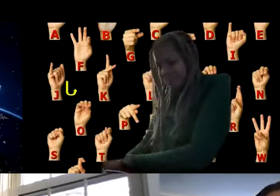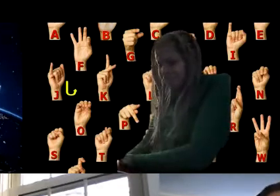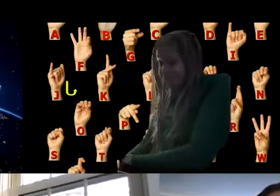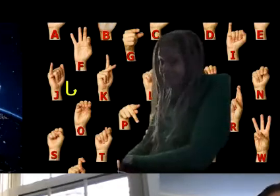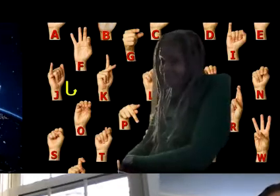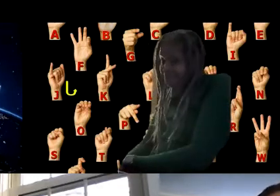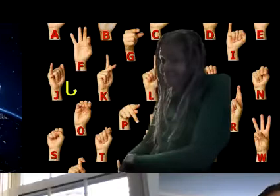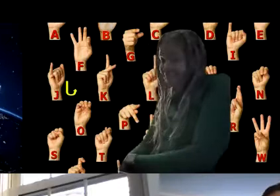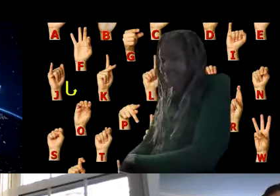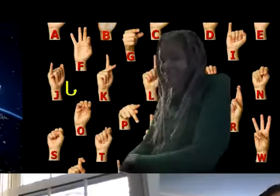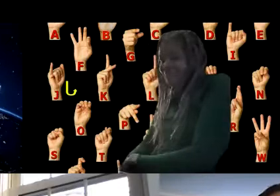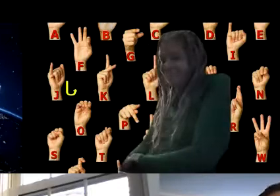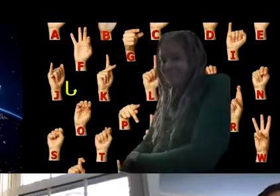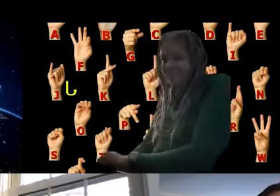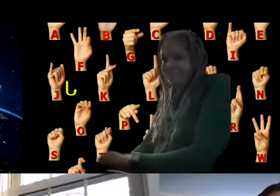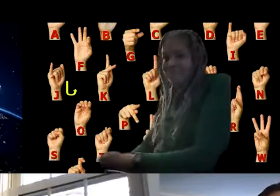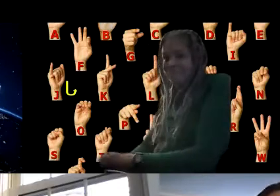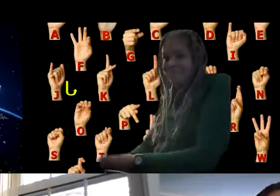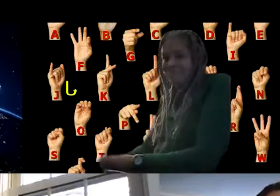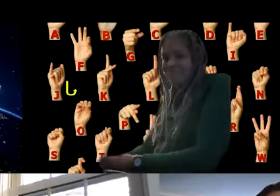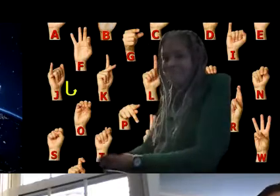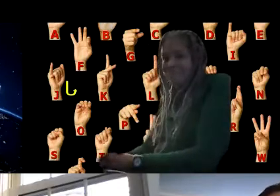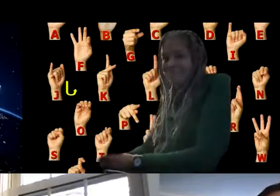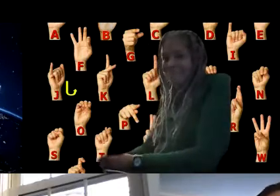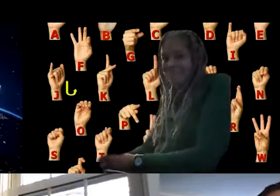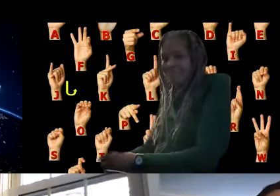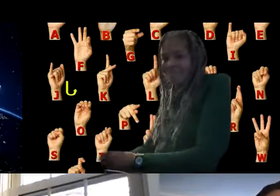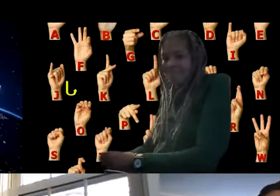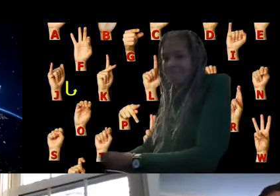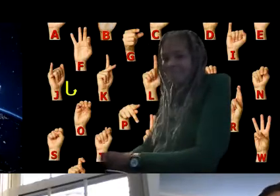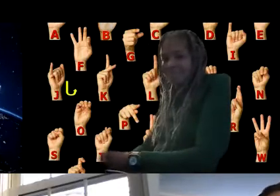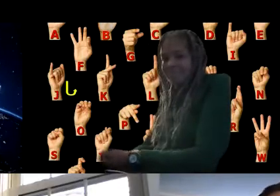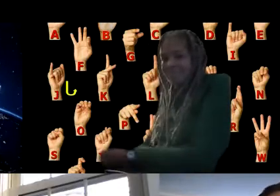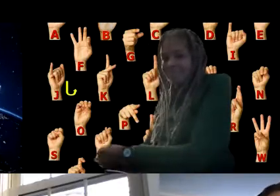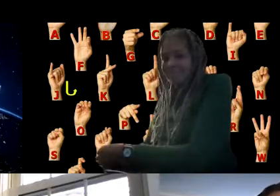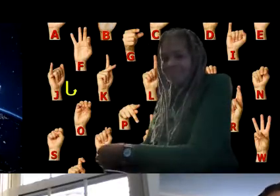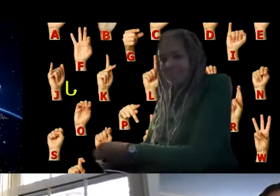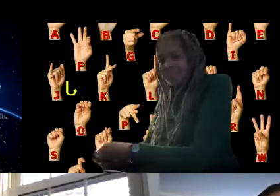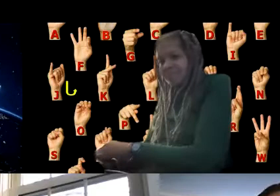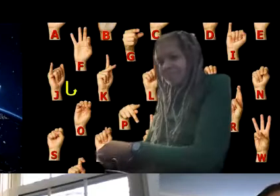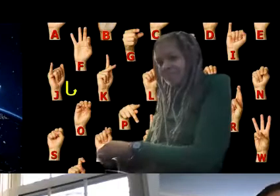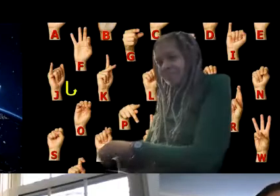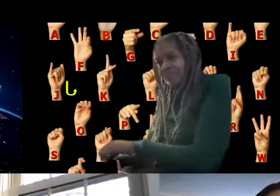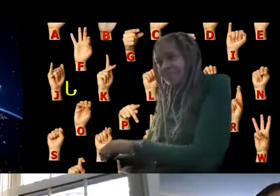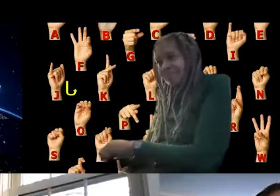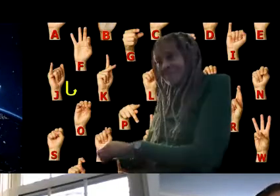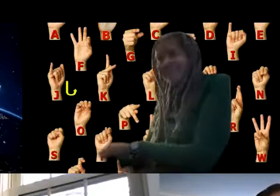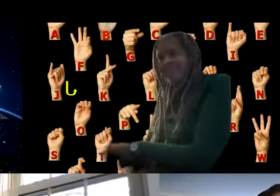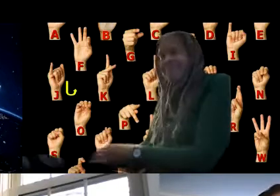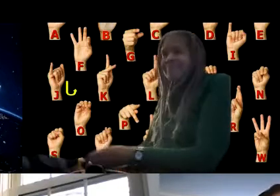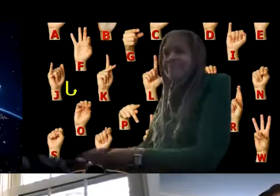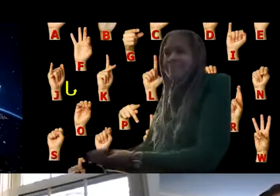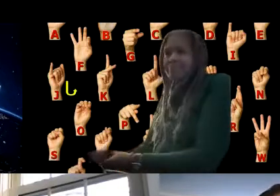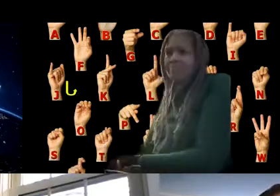I mean, every day we make assumptions about things, and it's impossible to avoid making some assumptions. And I